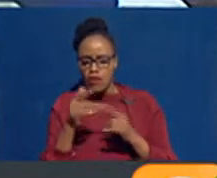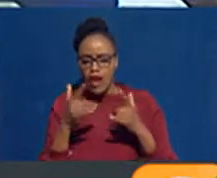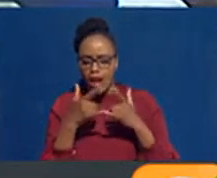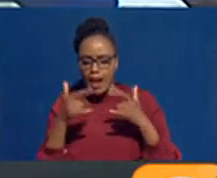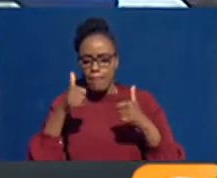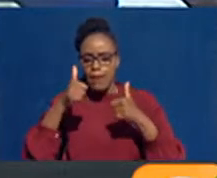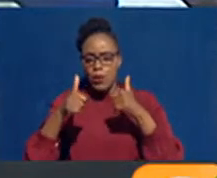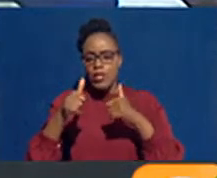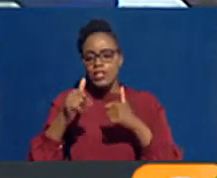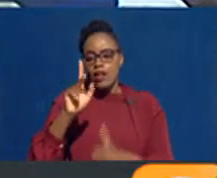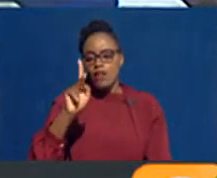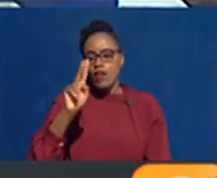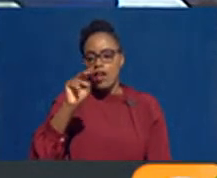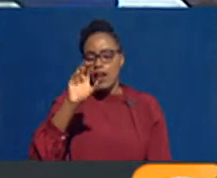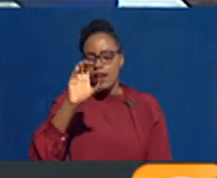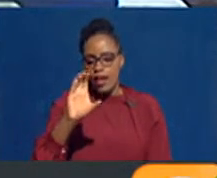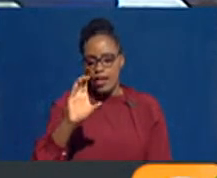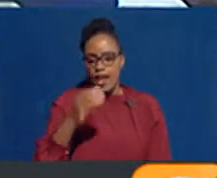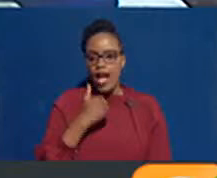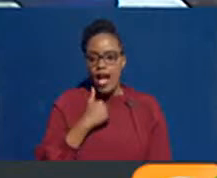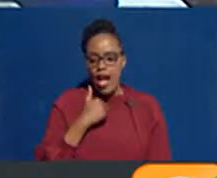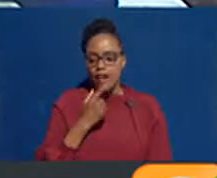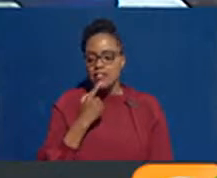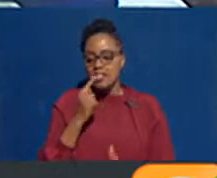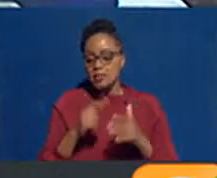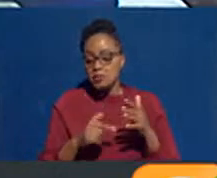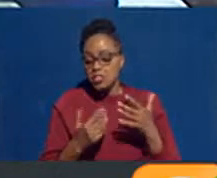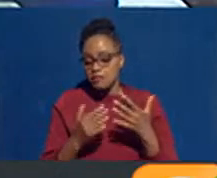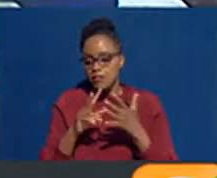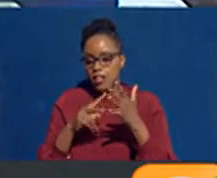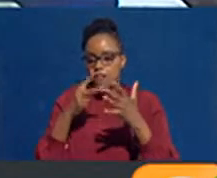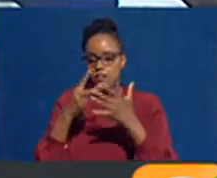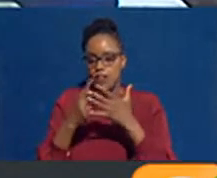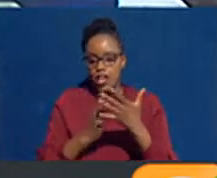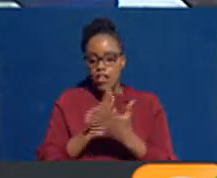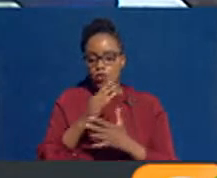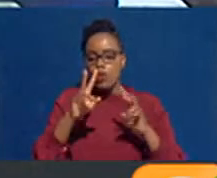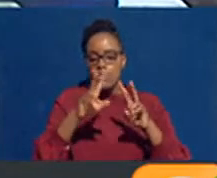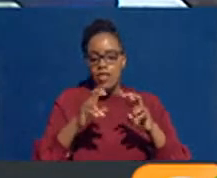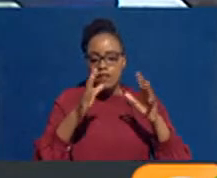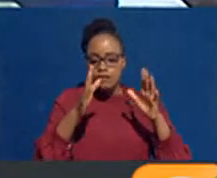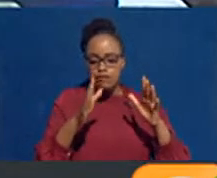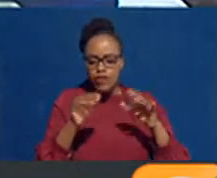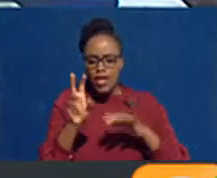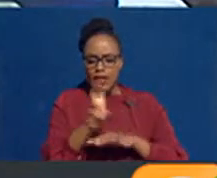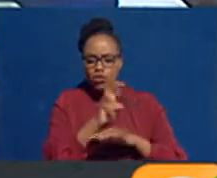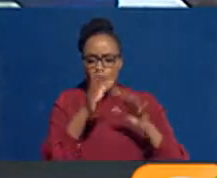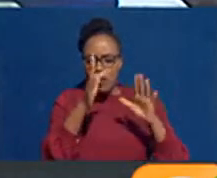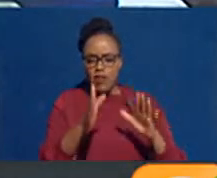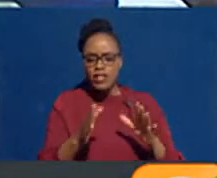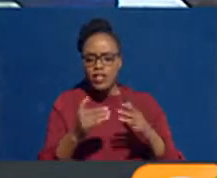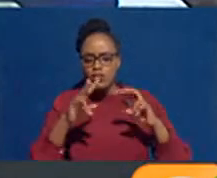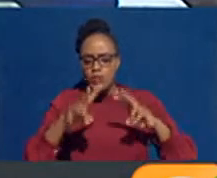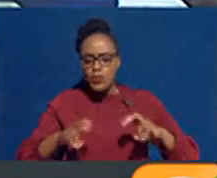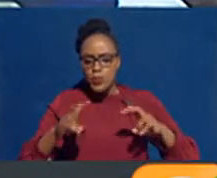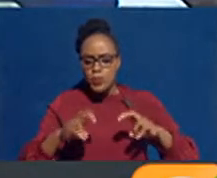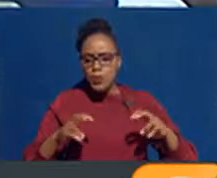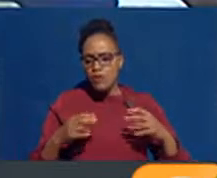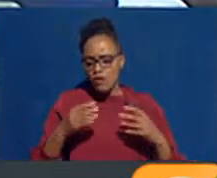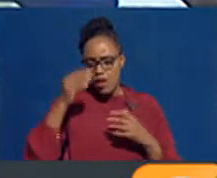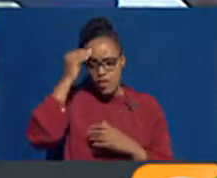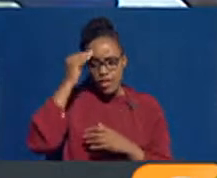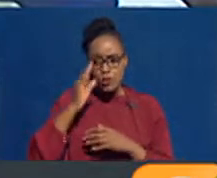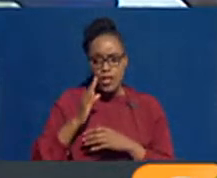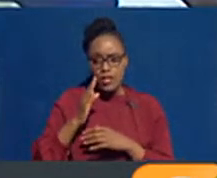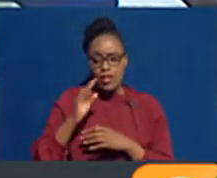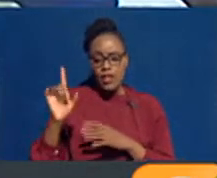National Examination Council, KNEC, attributes to the failure by invigilators to ensure proper frisking of candidates in